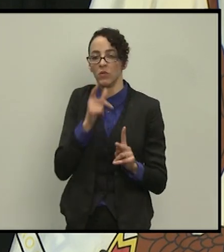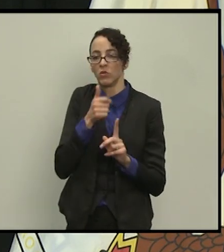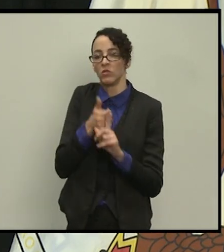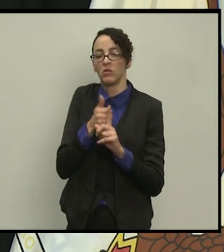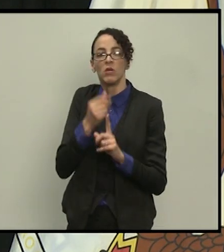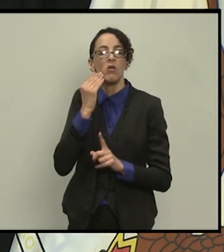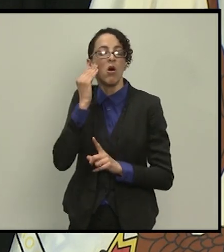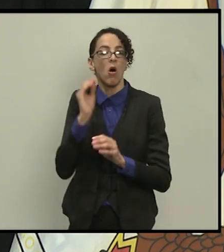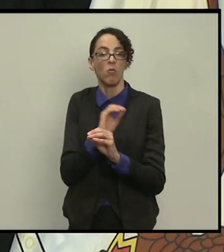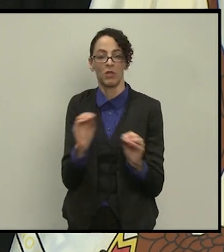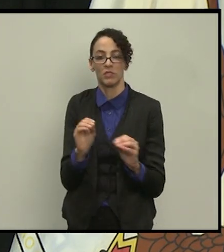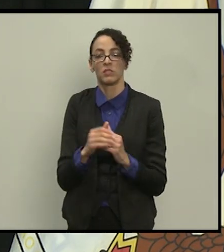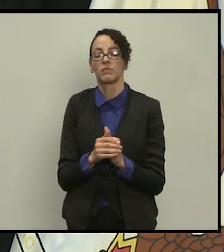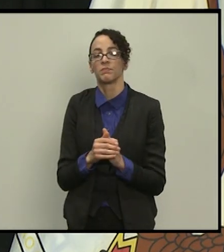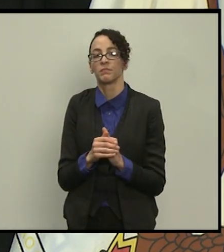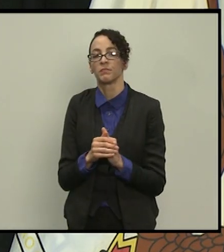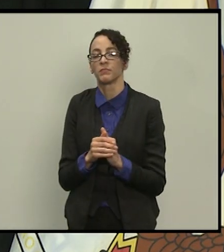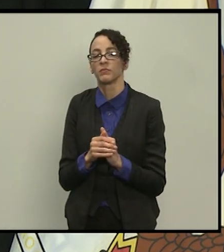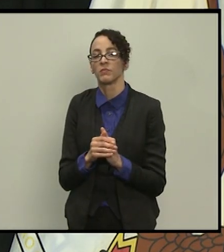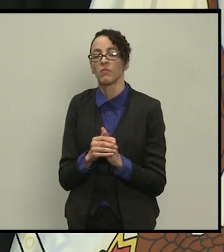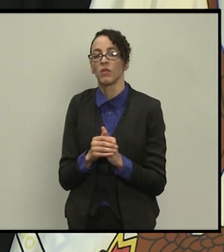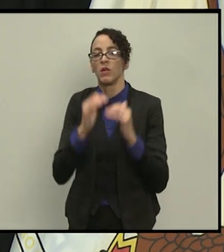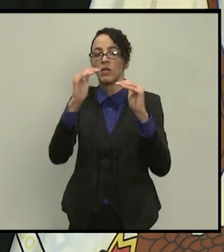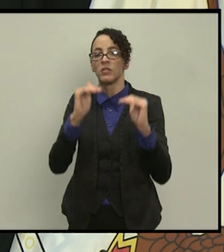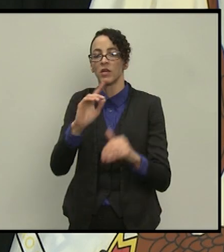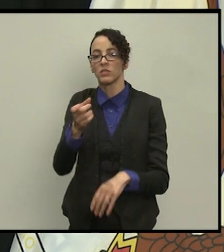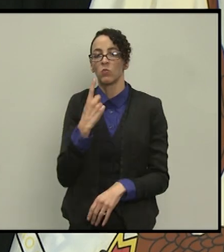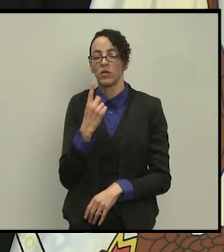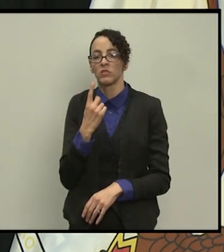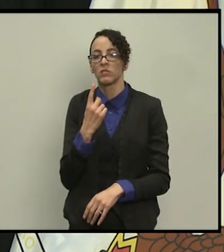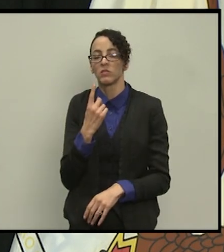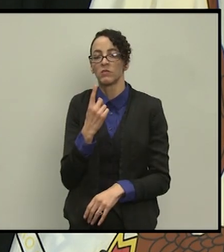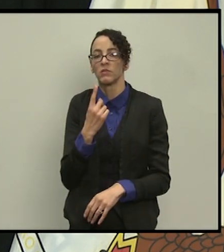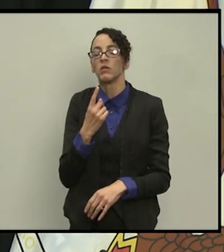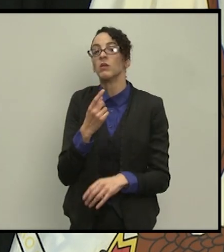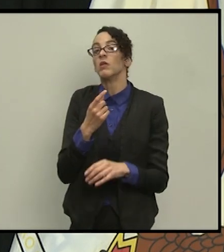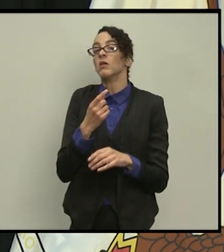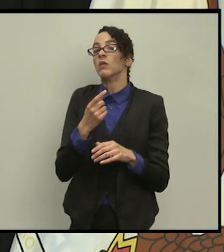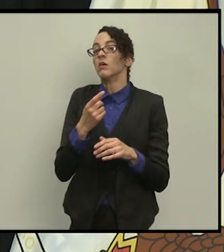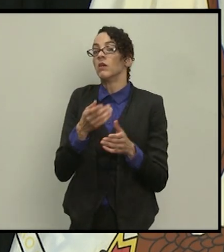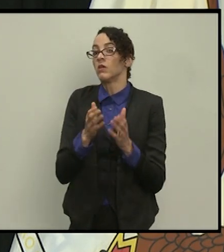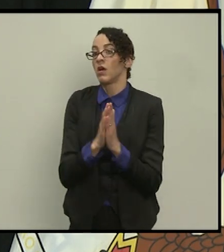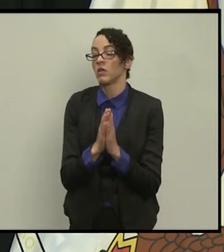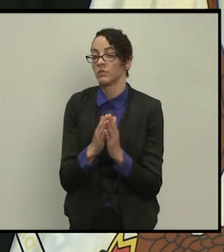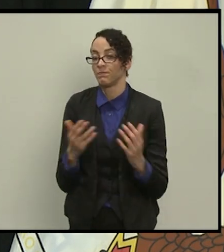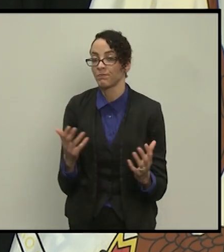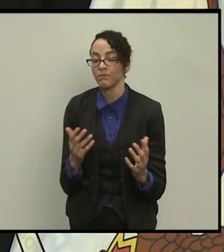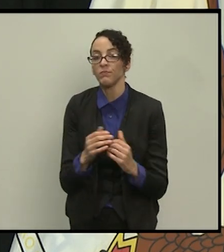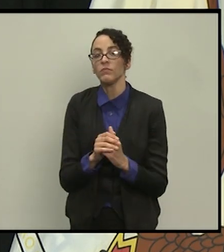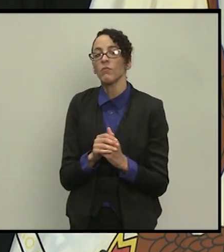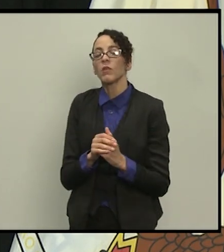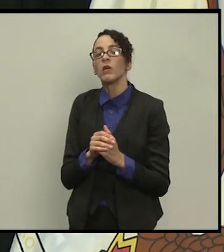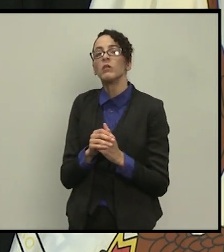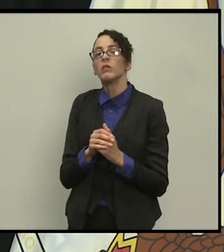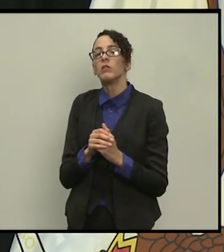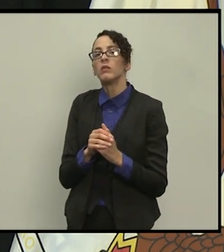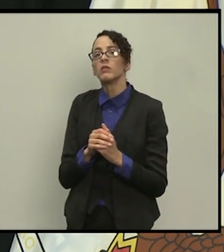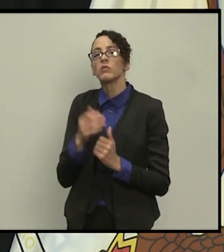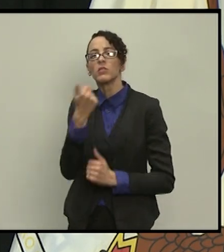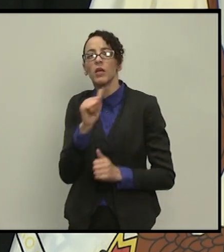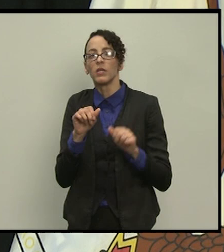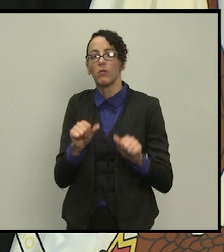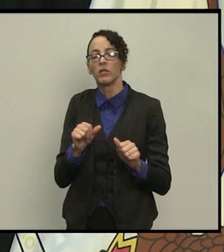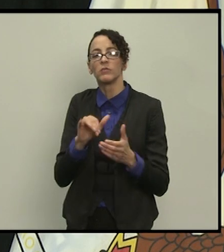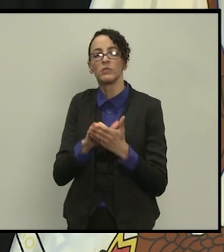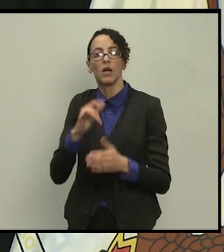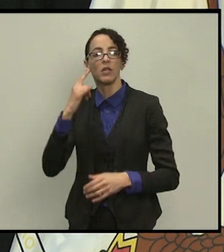is from Loy Almiron with Mission Local. Is there a possibility that California, like New York, will begin to produce its own